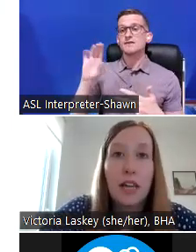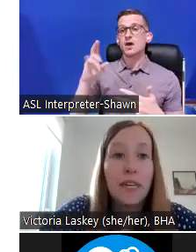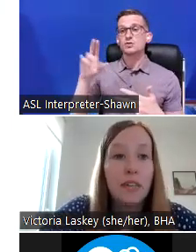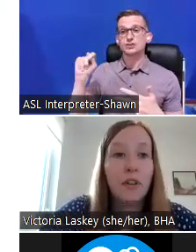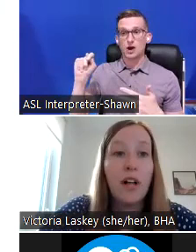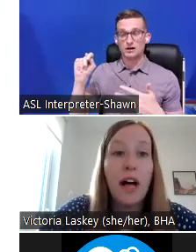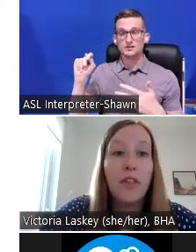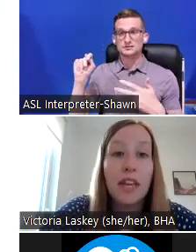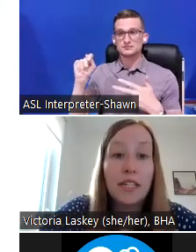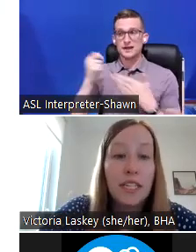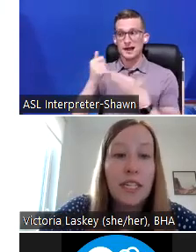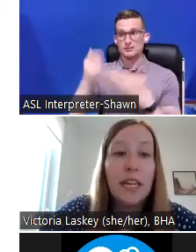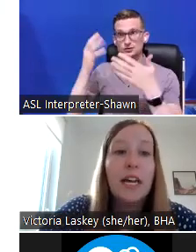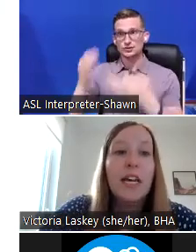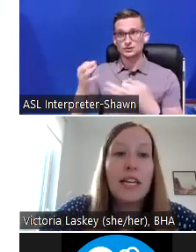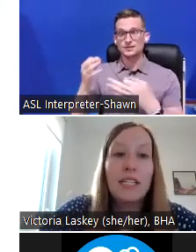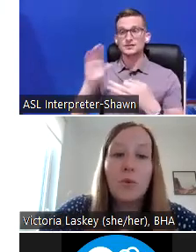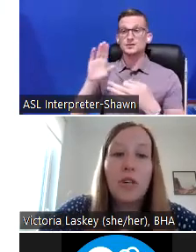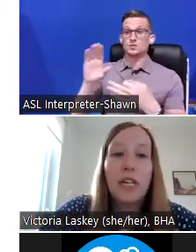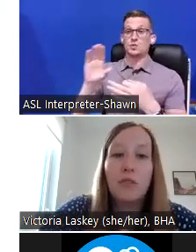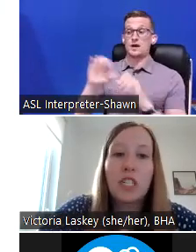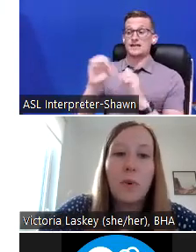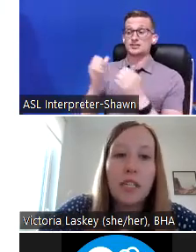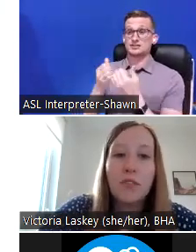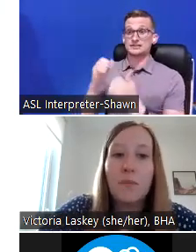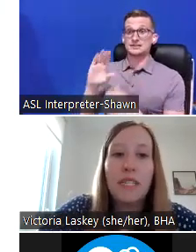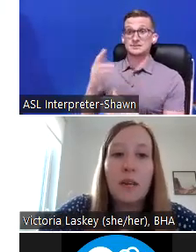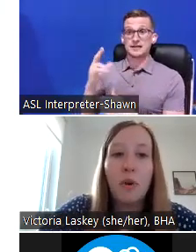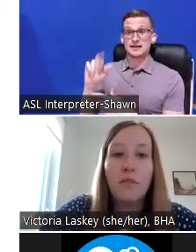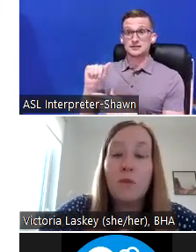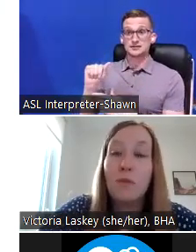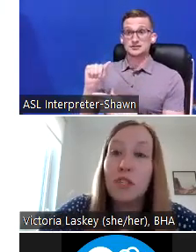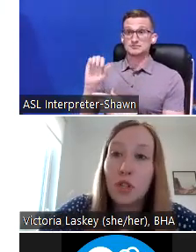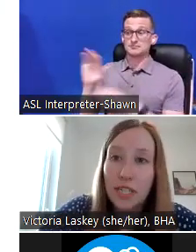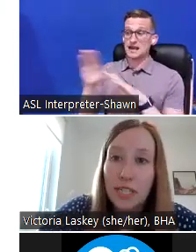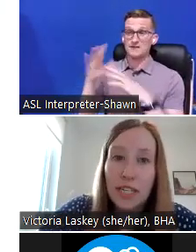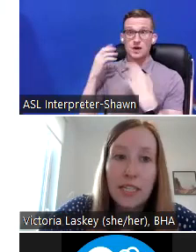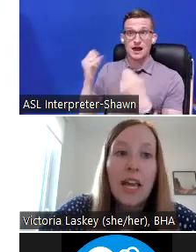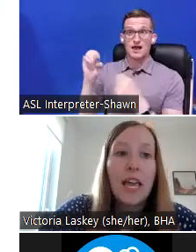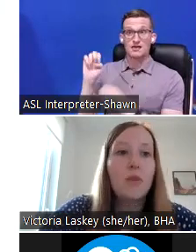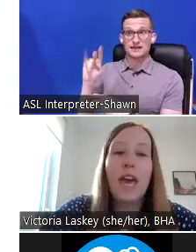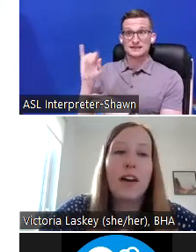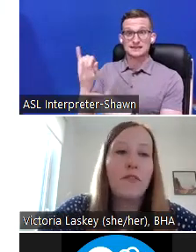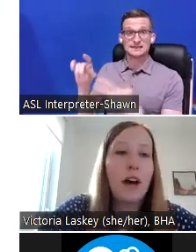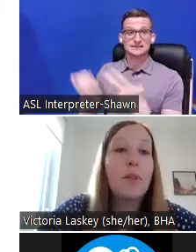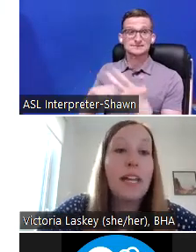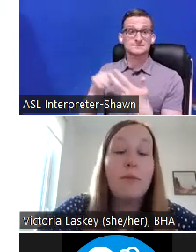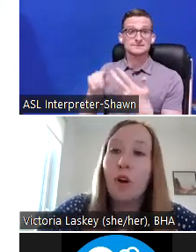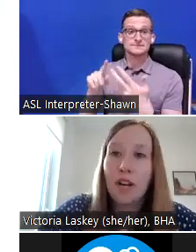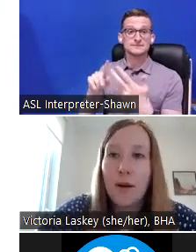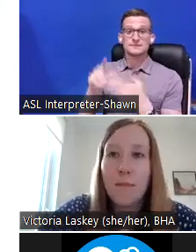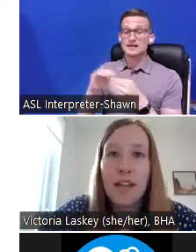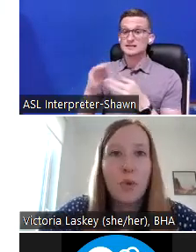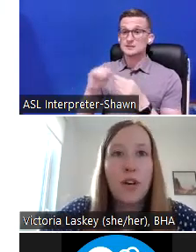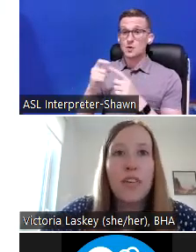considered a behavioral health entity, testimony and response from the State Board of Human Services, and we have plenty more